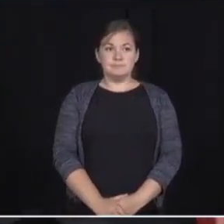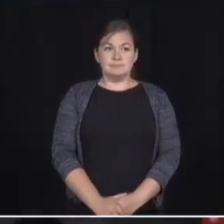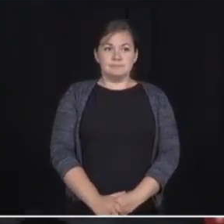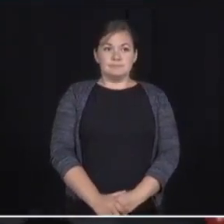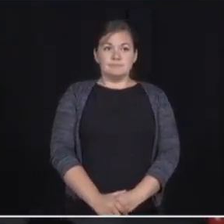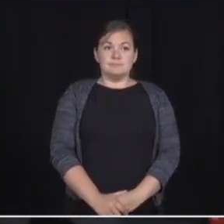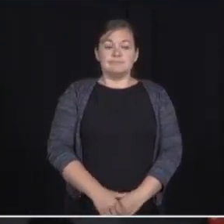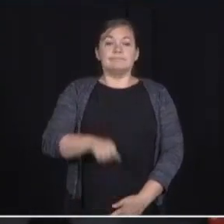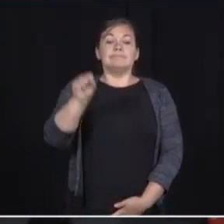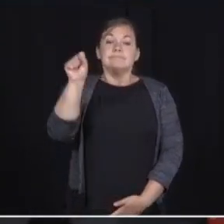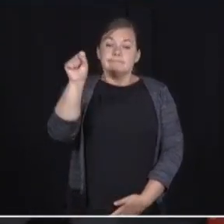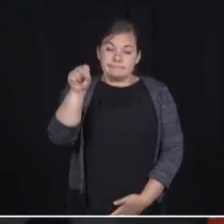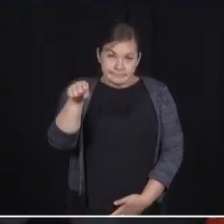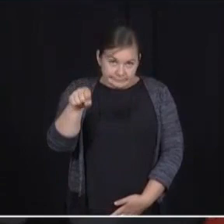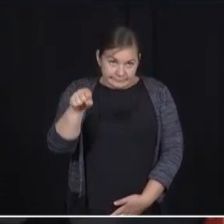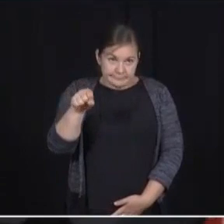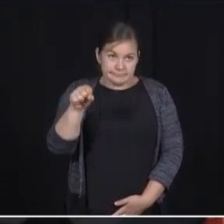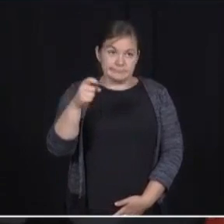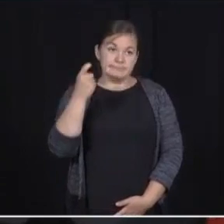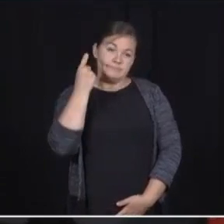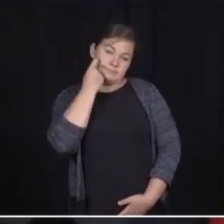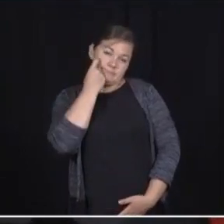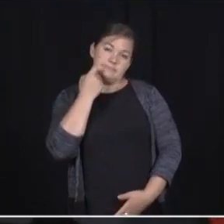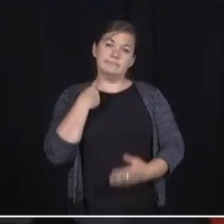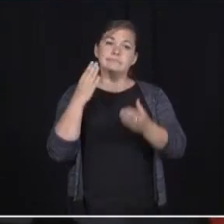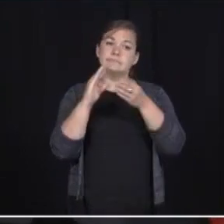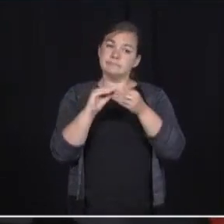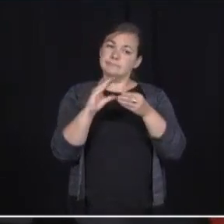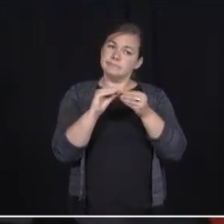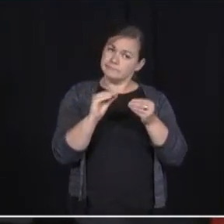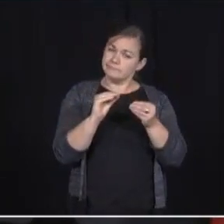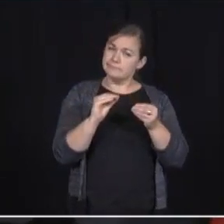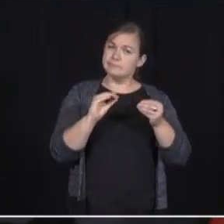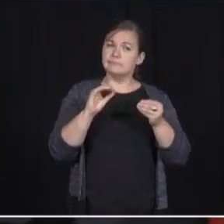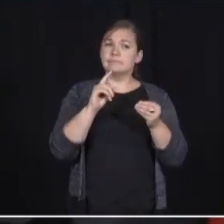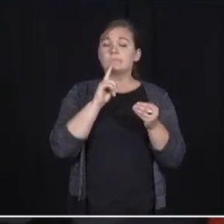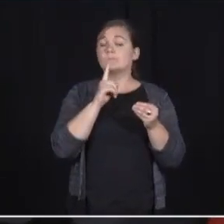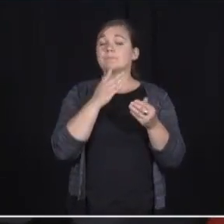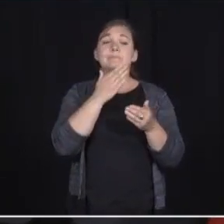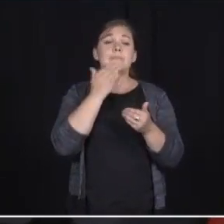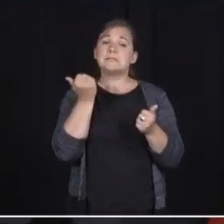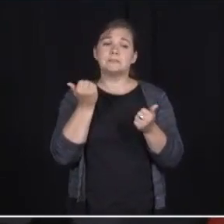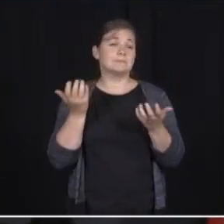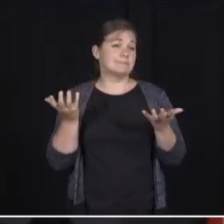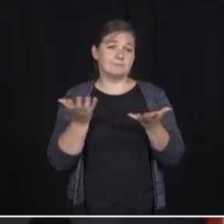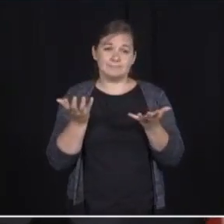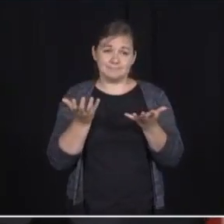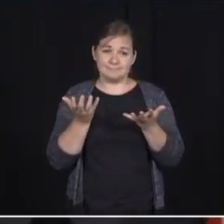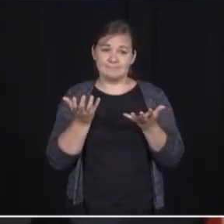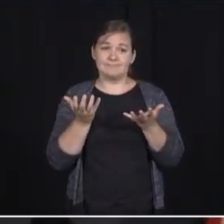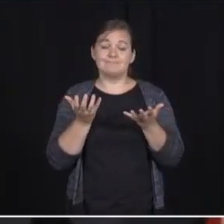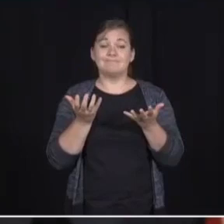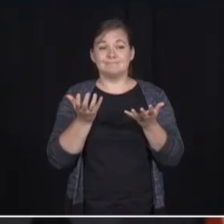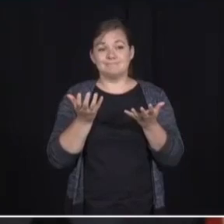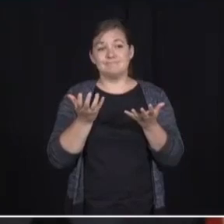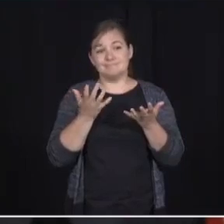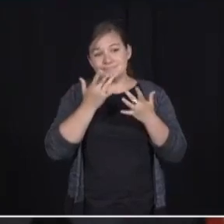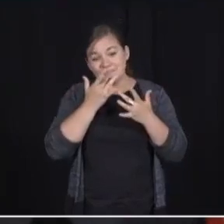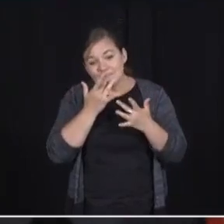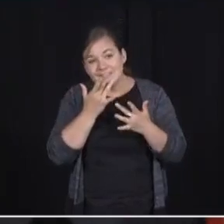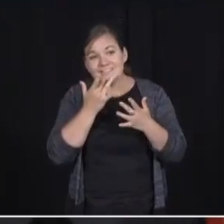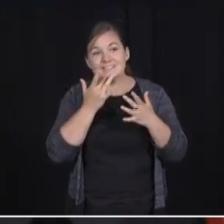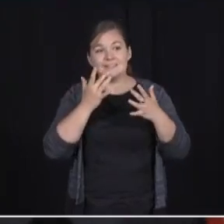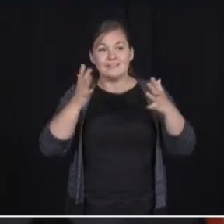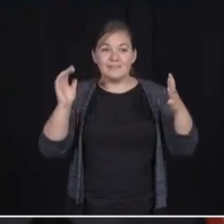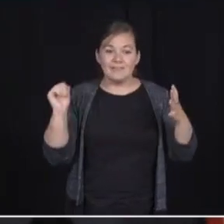Yeah, I think, as I said before, optimally, we would like everybody to be able to physically distance 2 meters between each other,